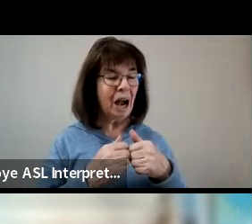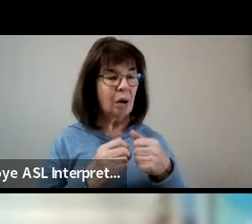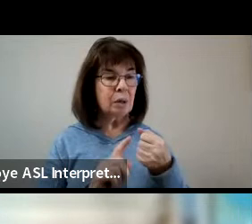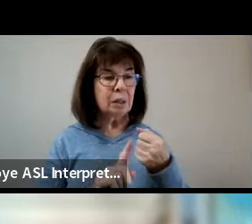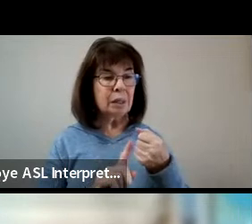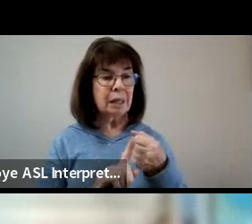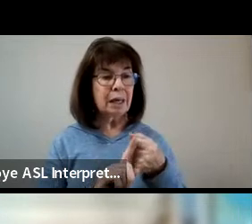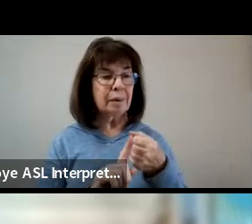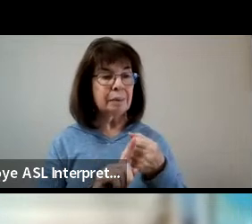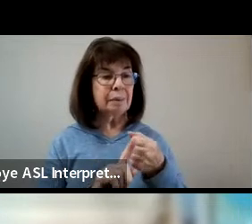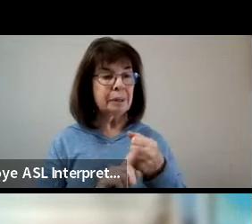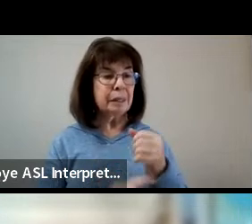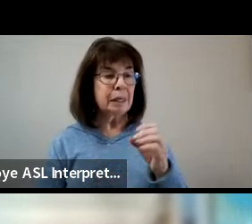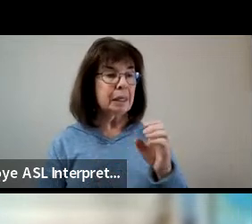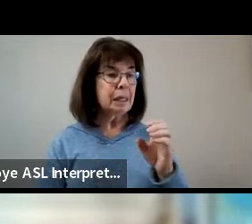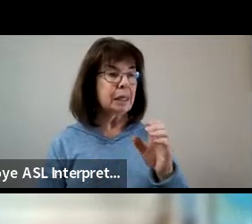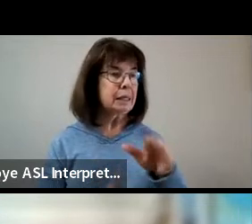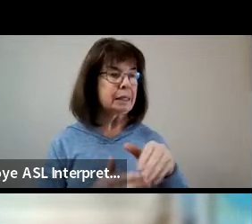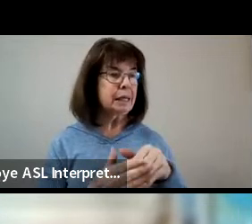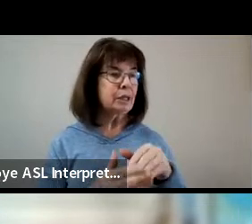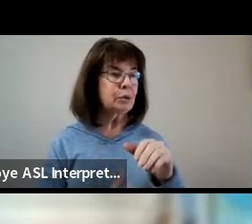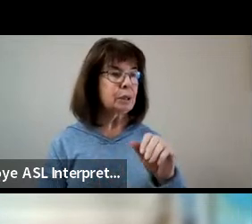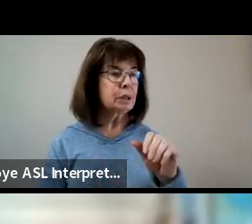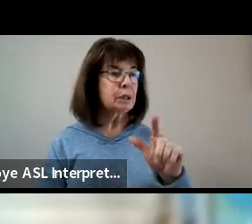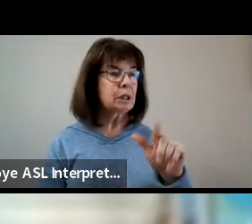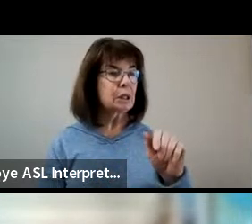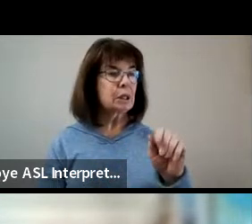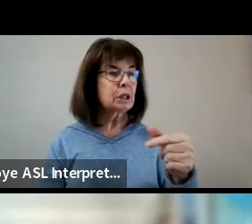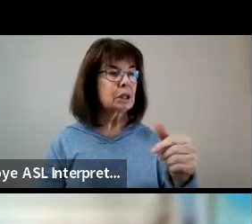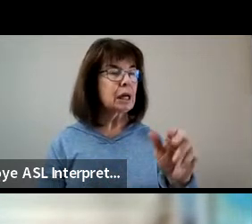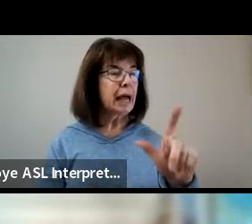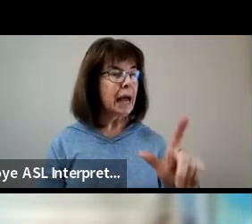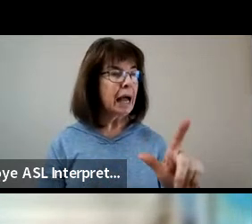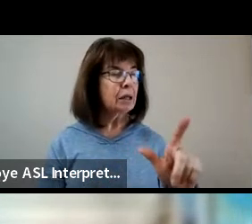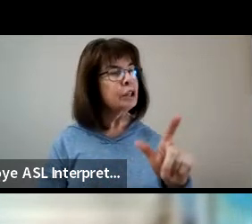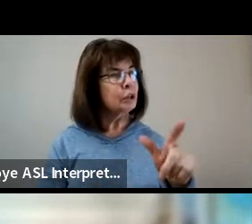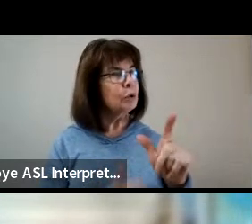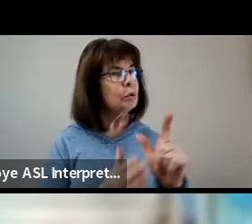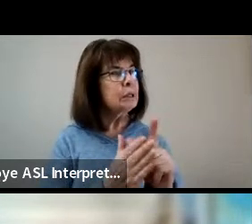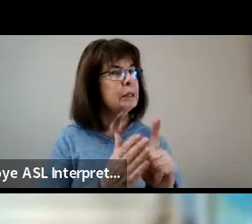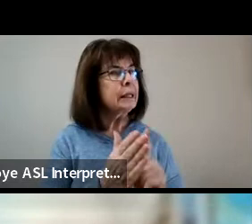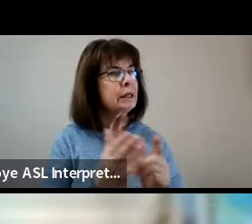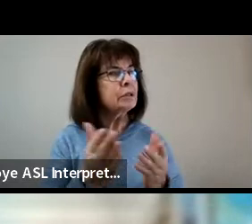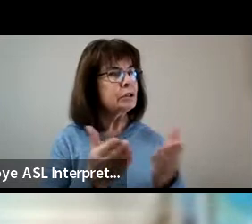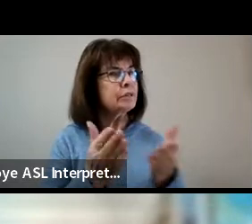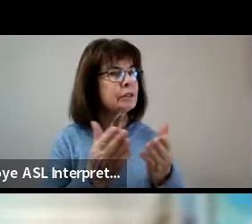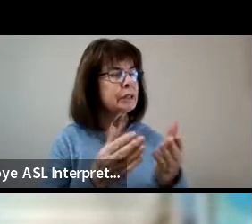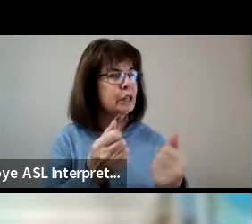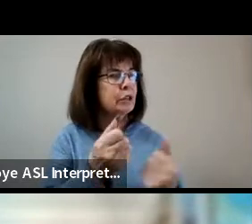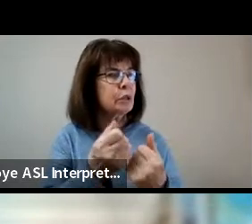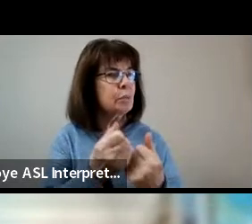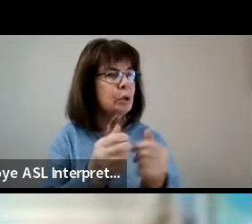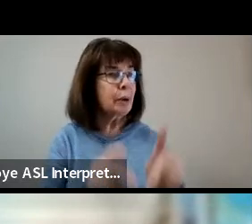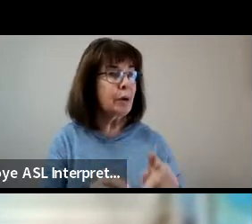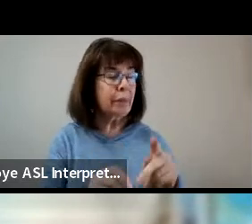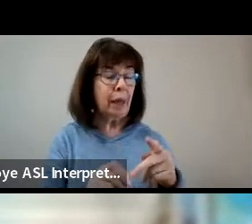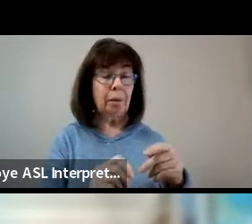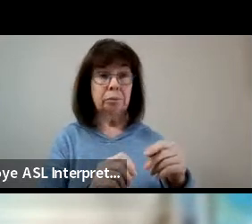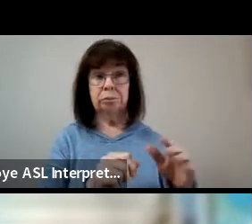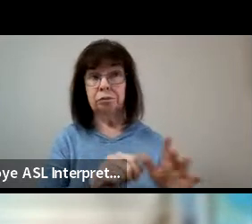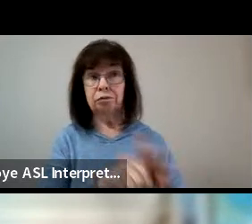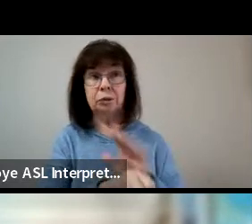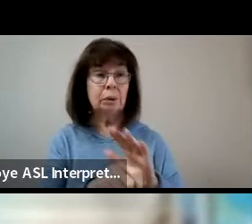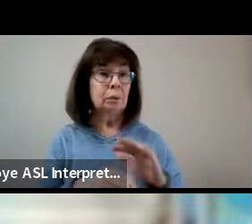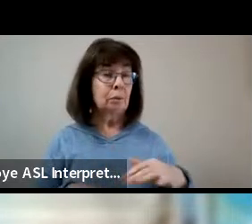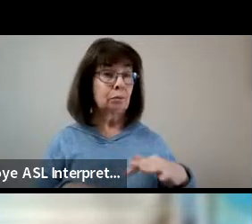Legal is, for example, right now? Like a lot of the legal services that are supporting people are, I know they were already impacted probably